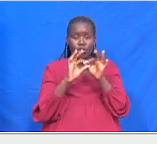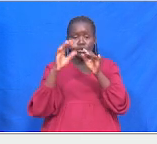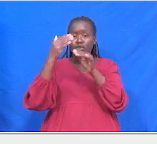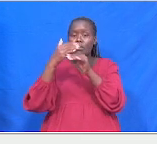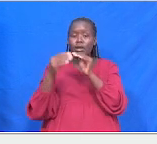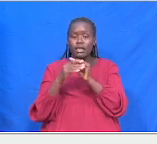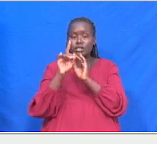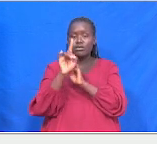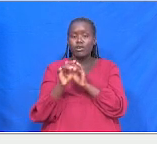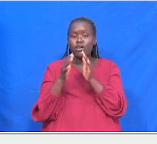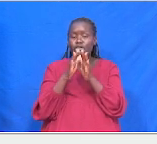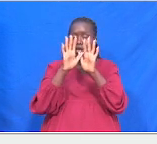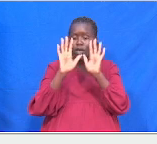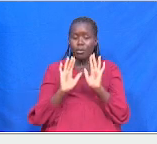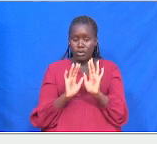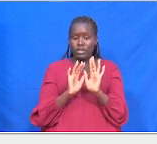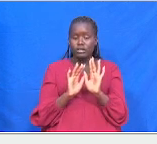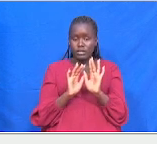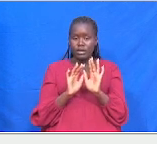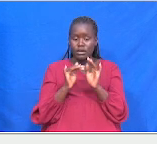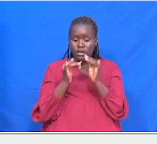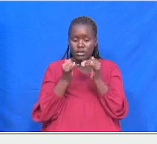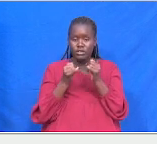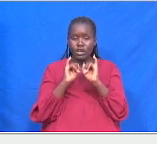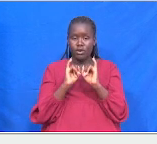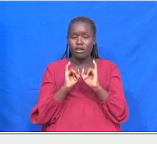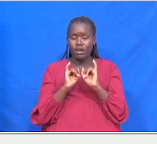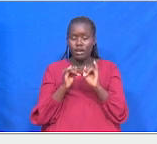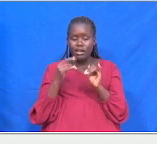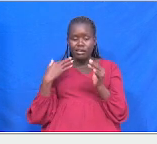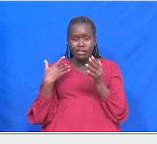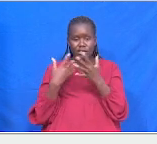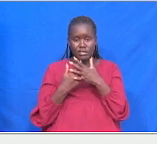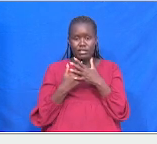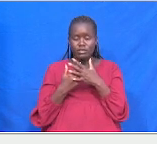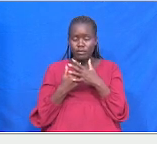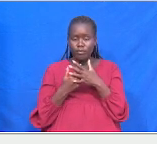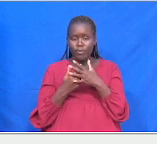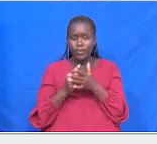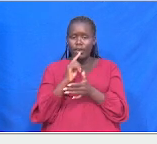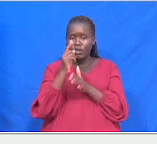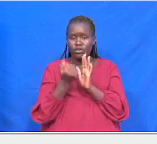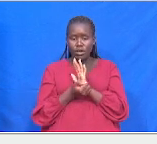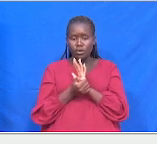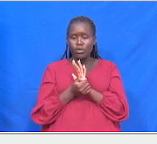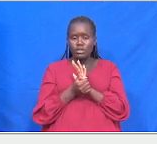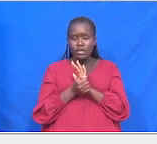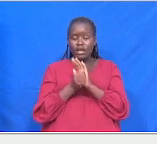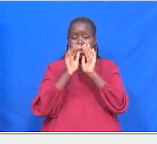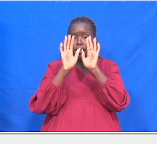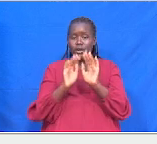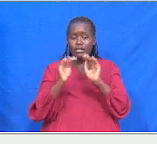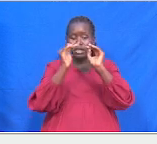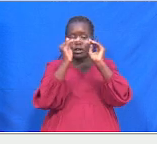been one of the most important innovations since the disputed 2007 elections in ensuring stability,